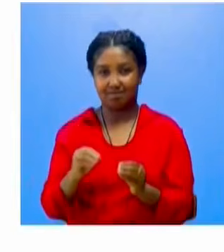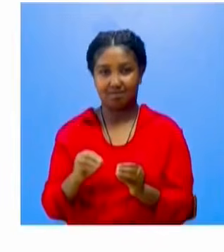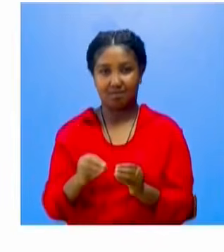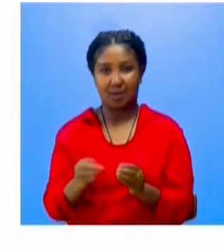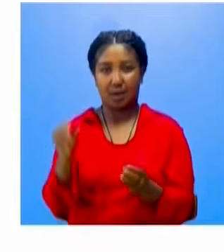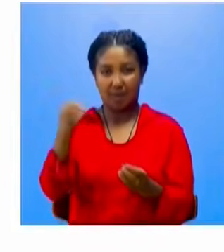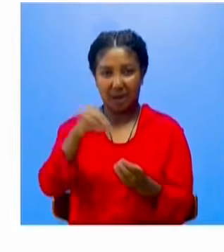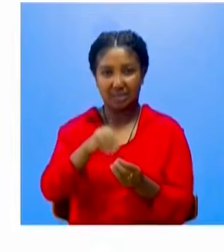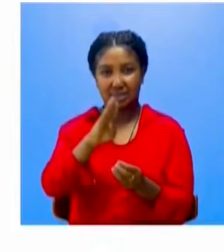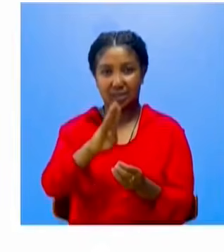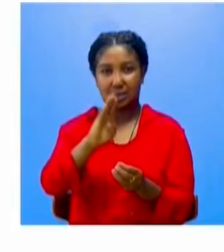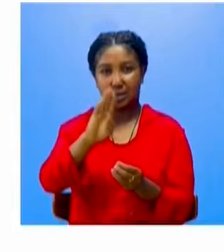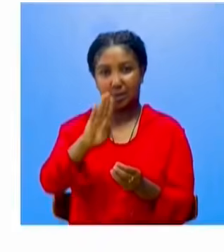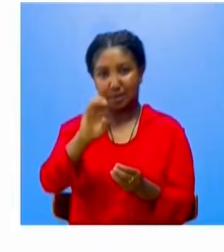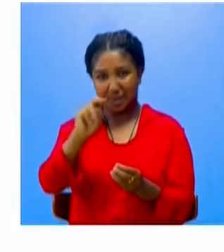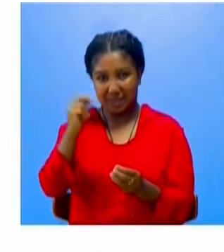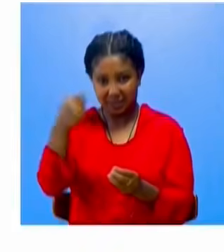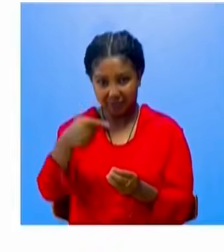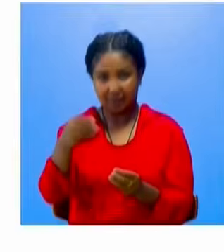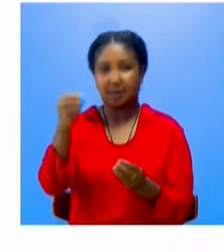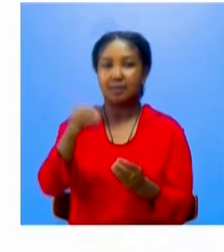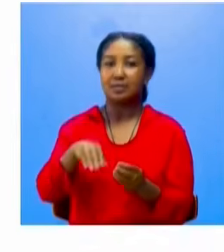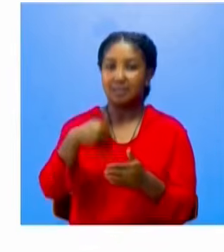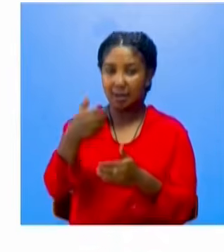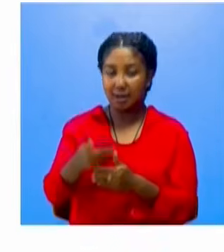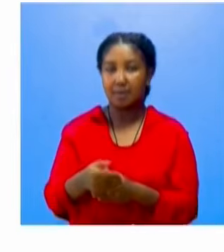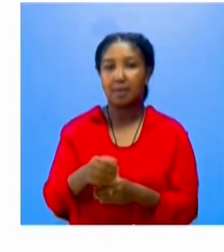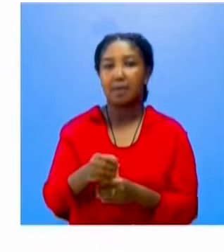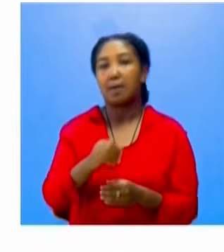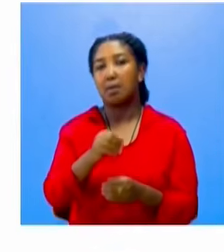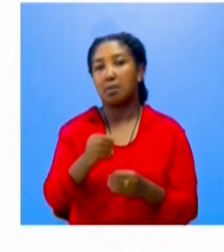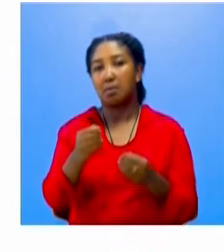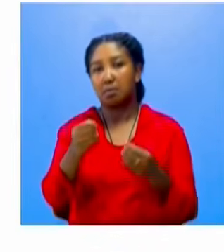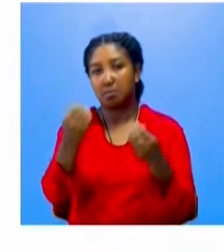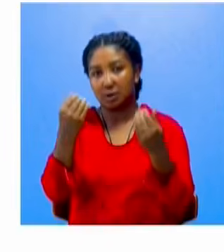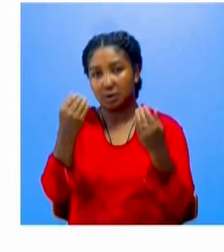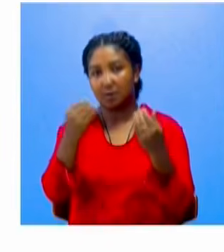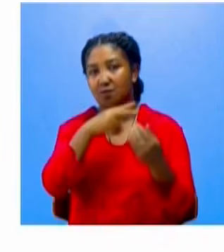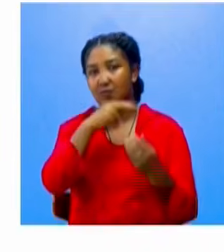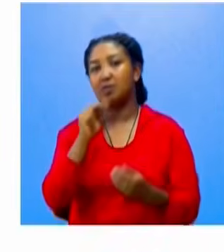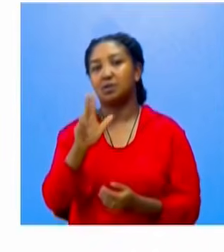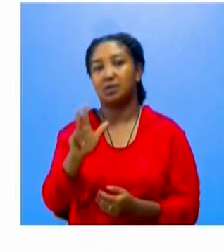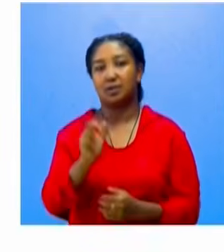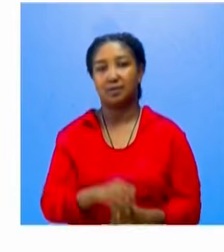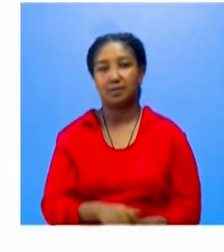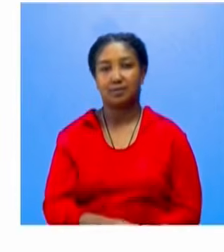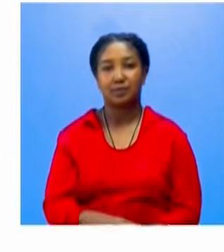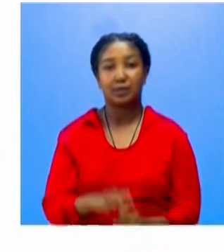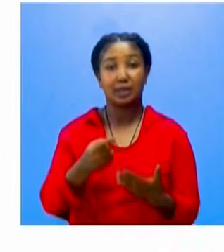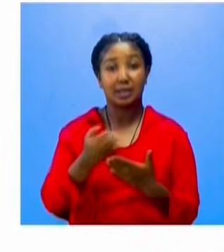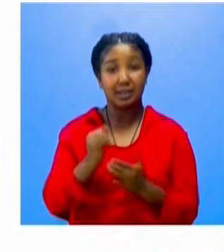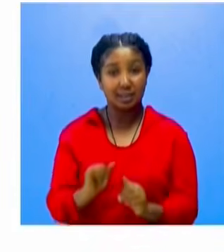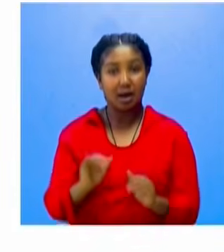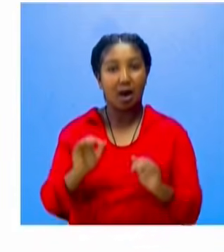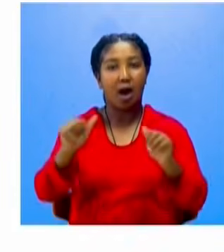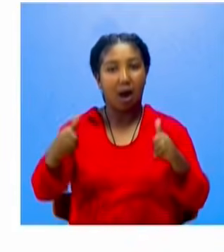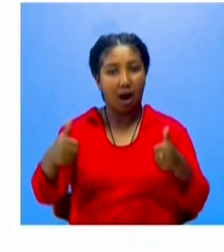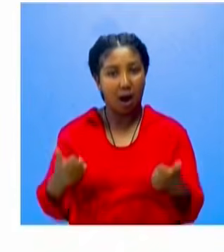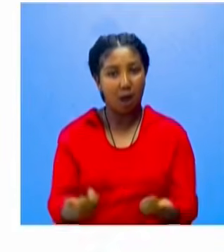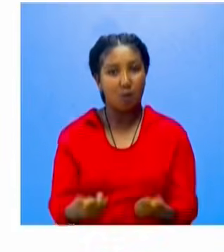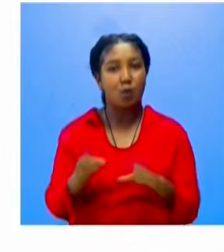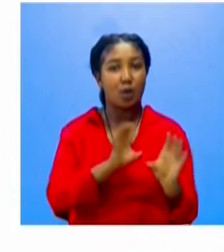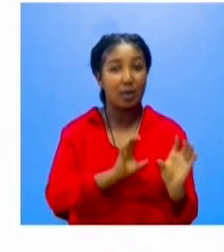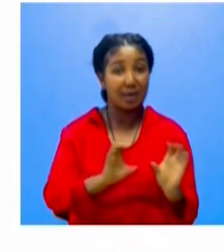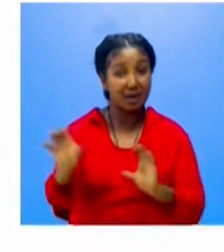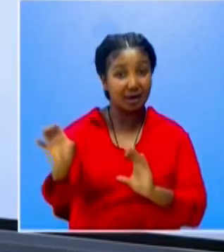Plus being, and then the passive form of a verb is what? Verb 3. This is how we